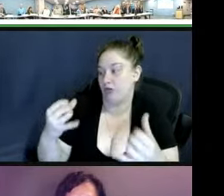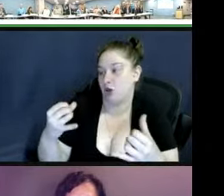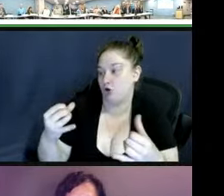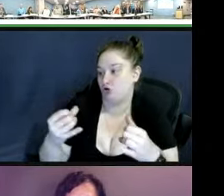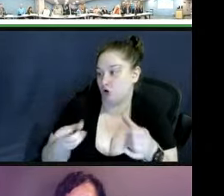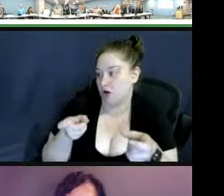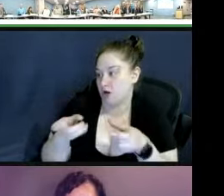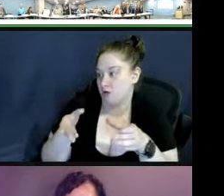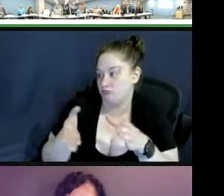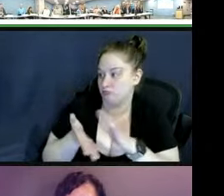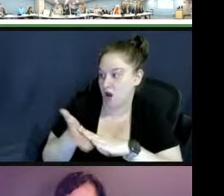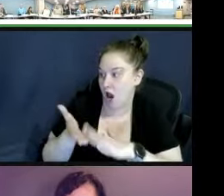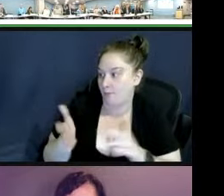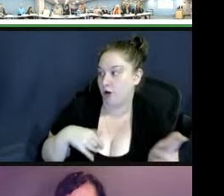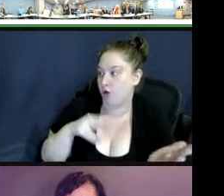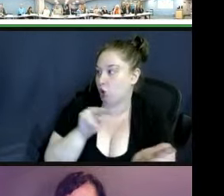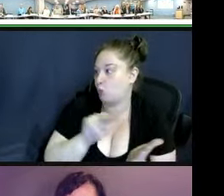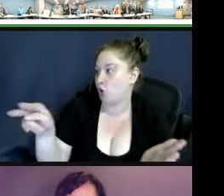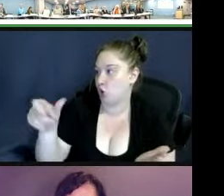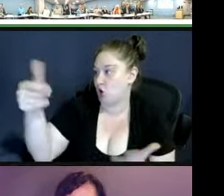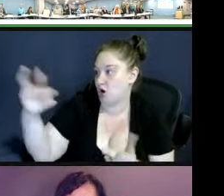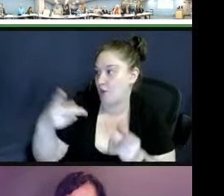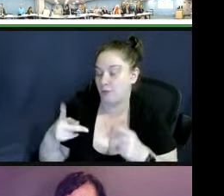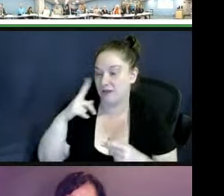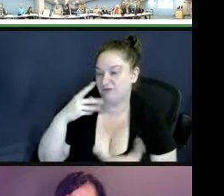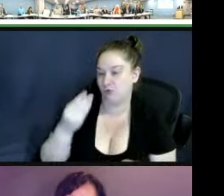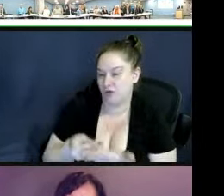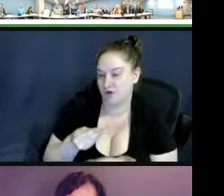look somewhere else for that funding.